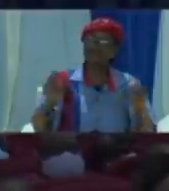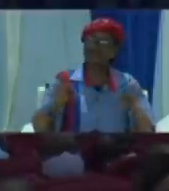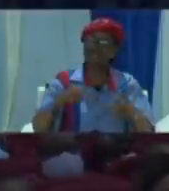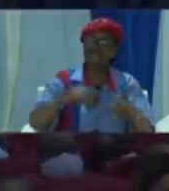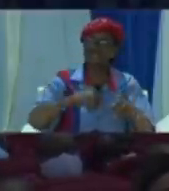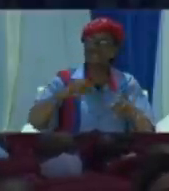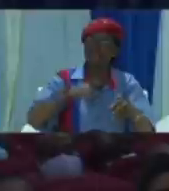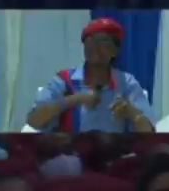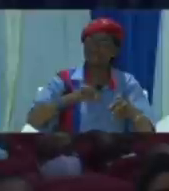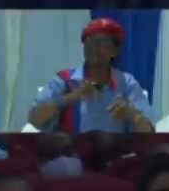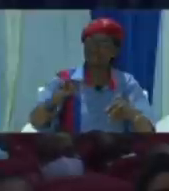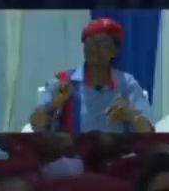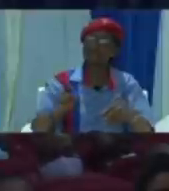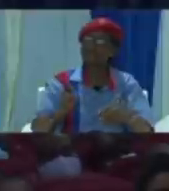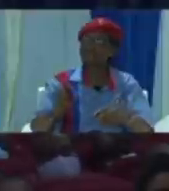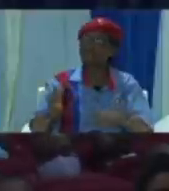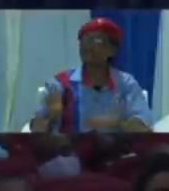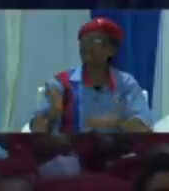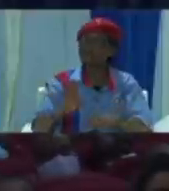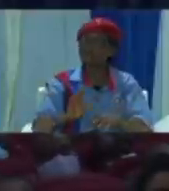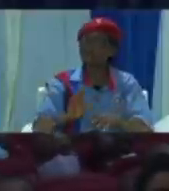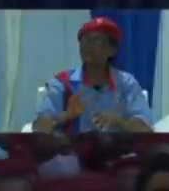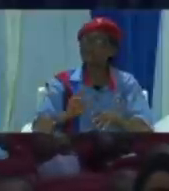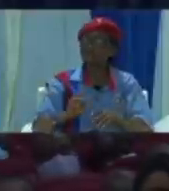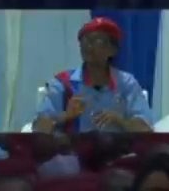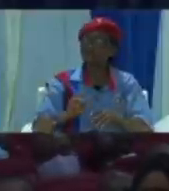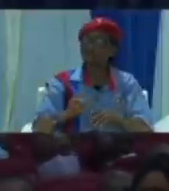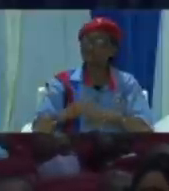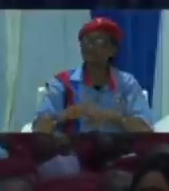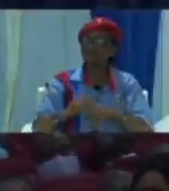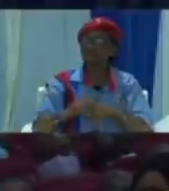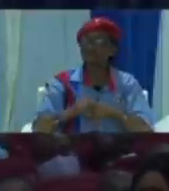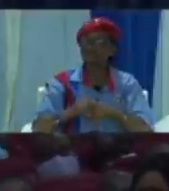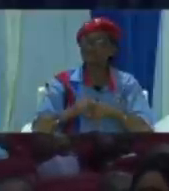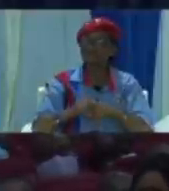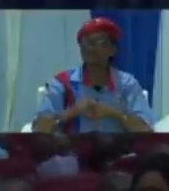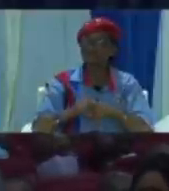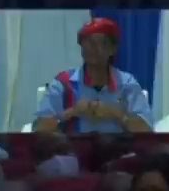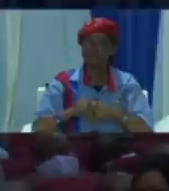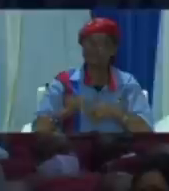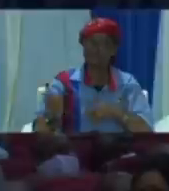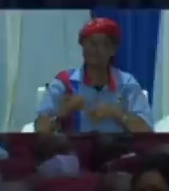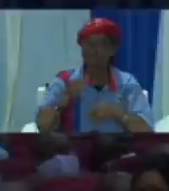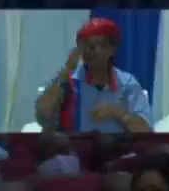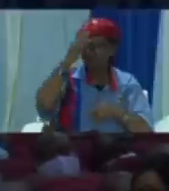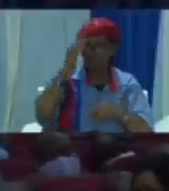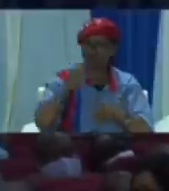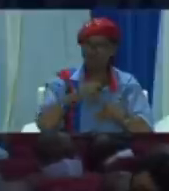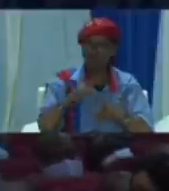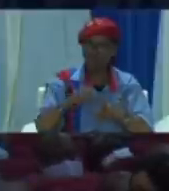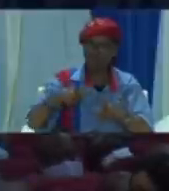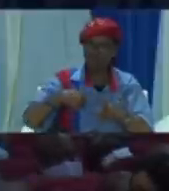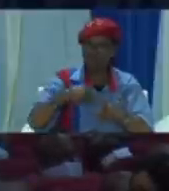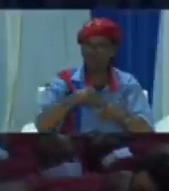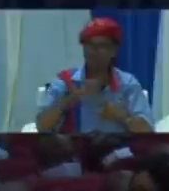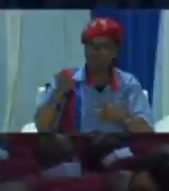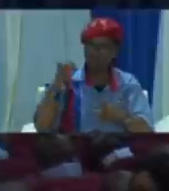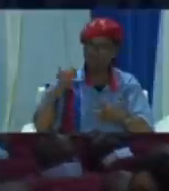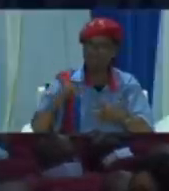now. Ohun kan to rewa lonrin kin sajopin bayi. You know, when we were young. Nigba ta wa ni ipo odo.